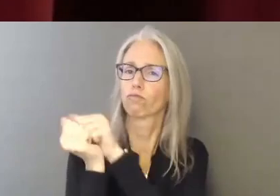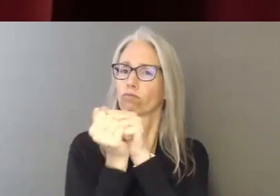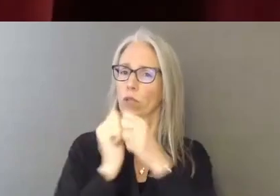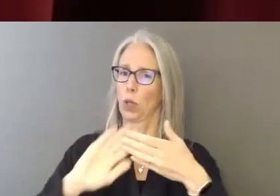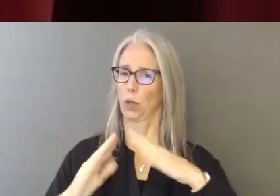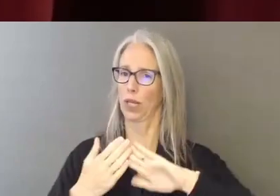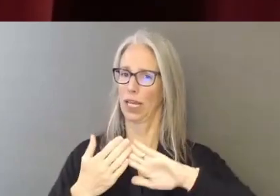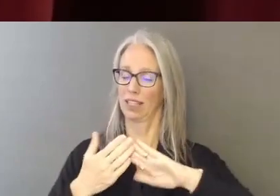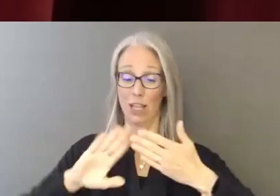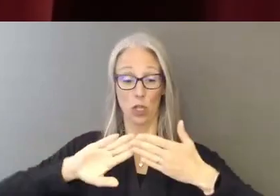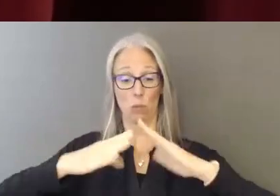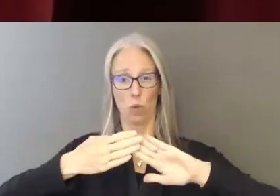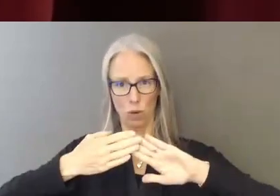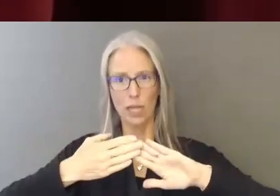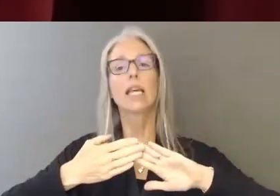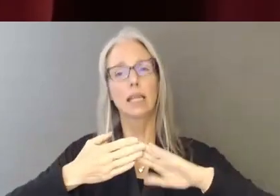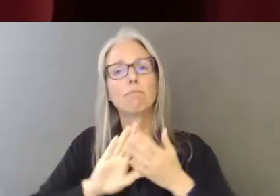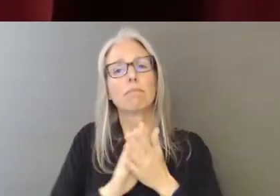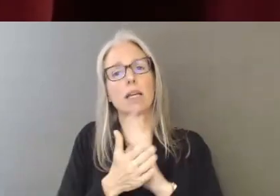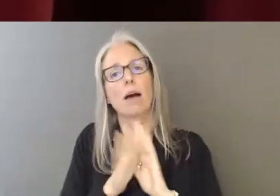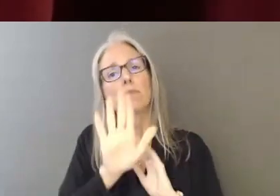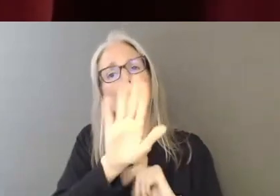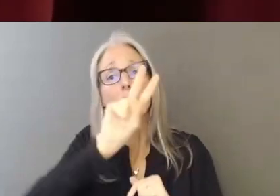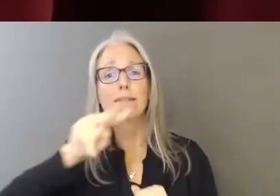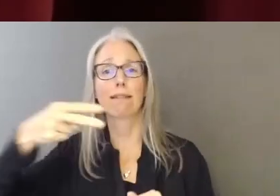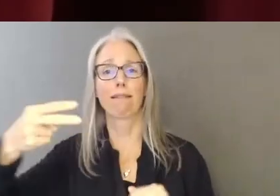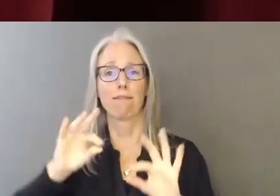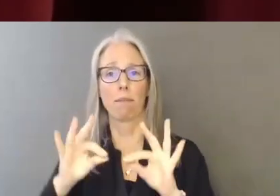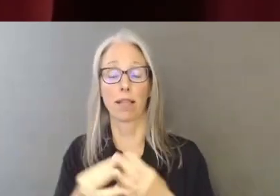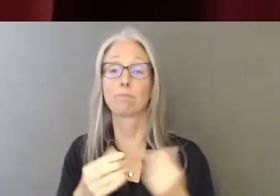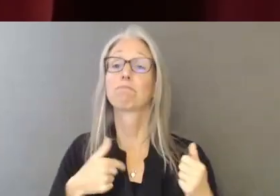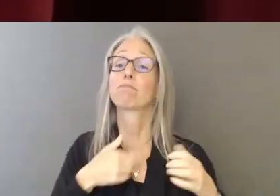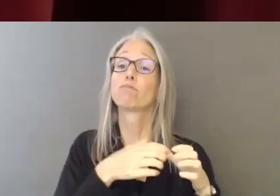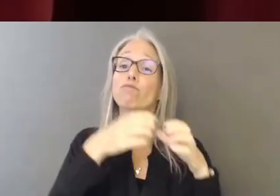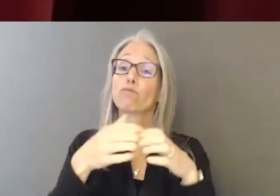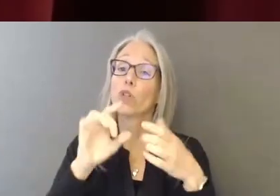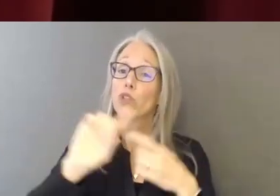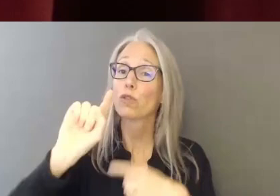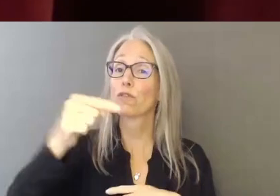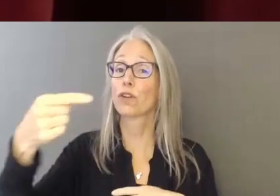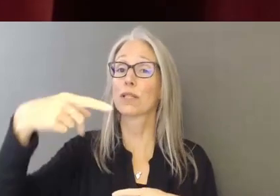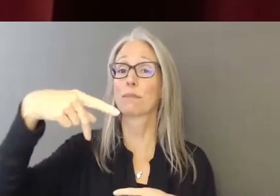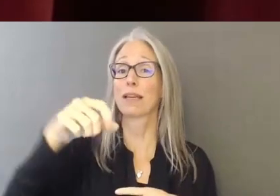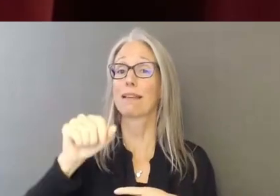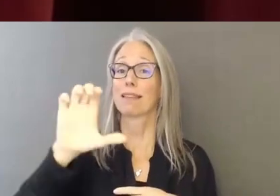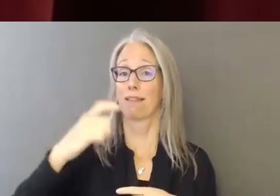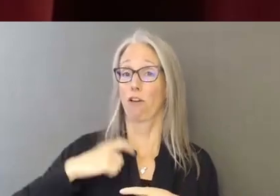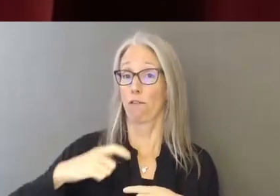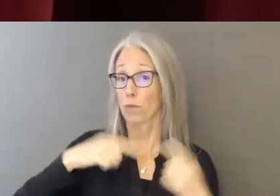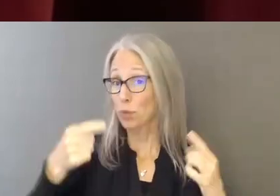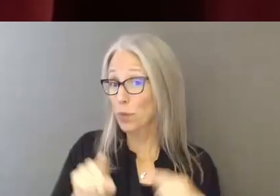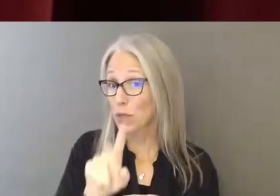people becomes their second family. When I traveled to my first PSC Partners conference in